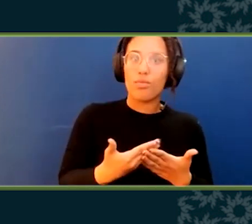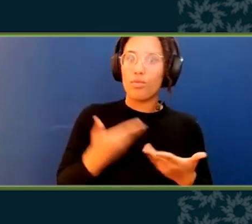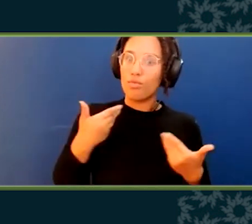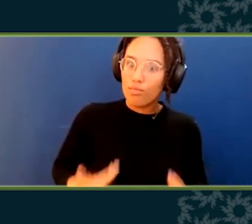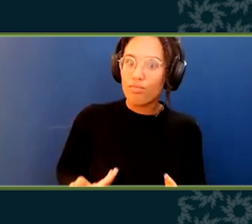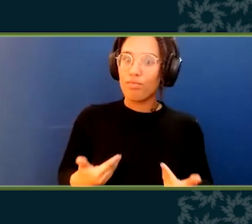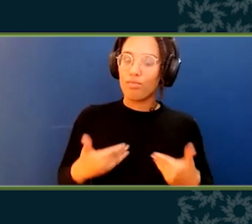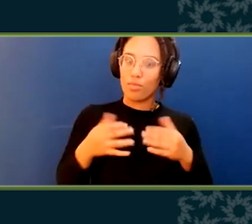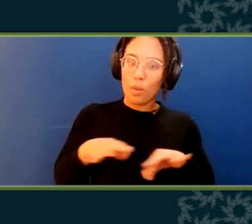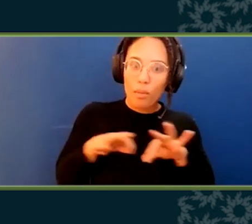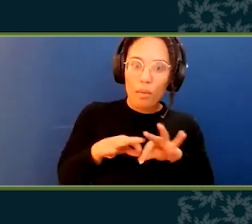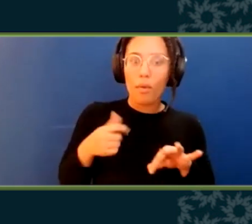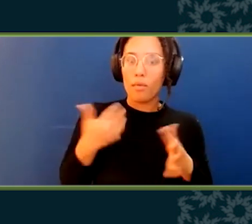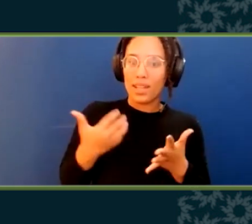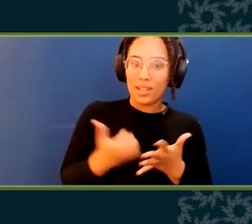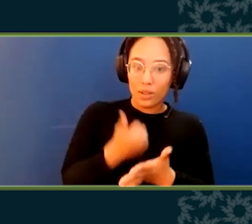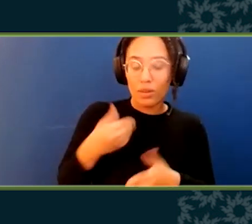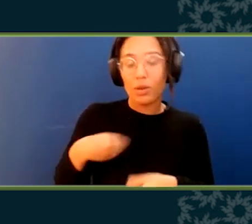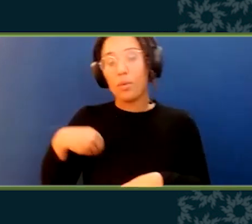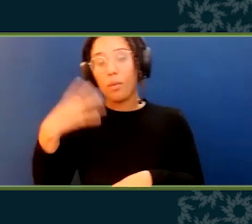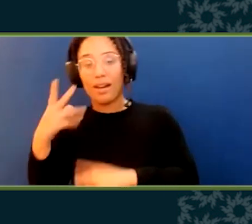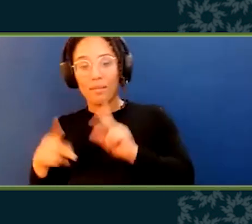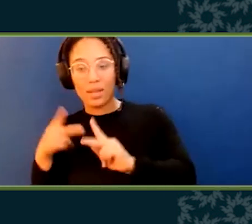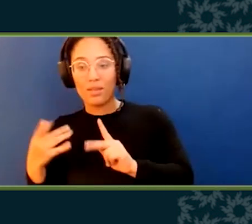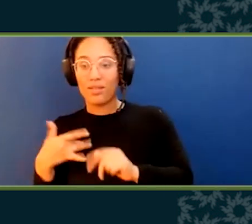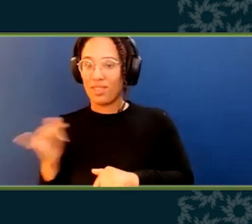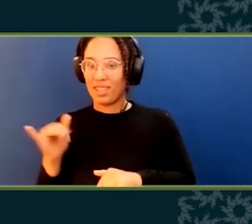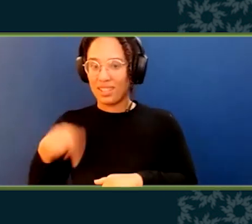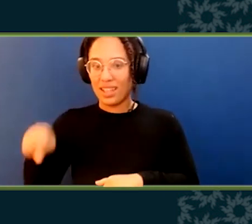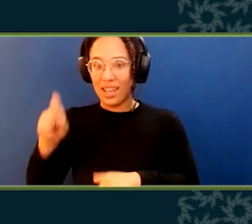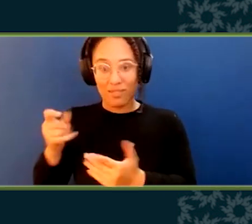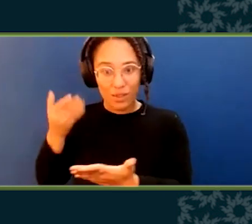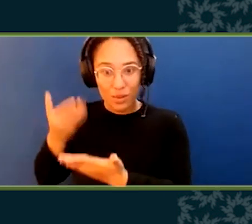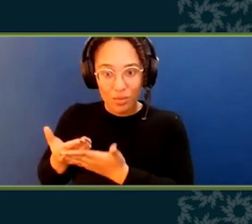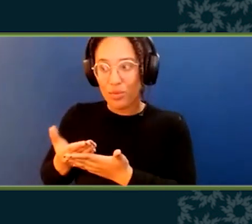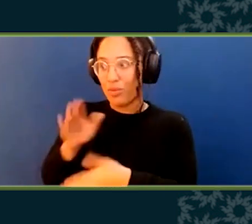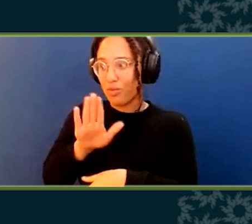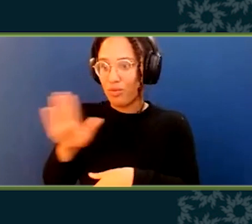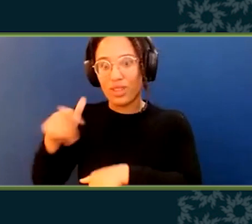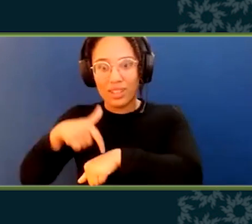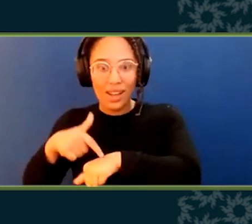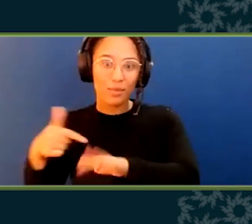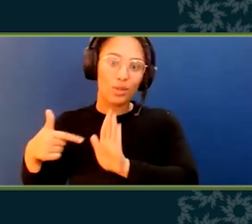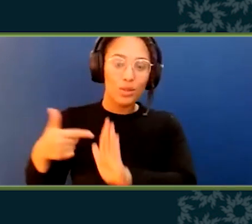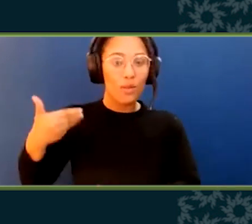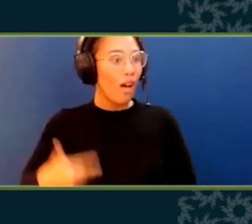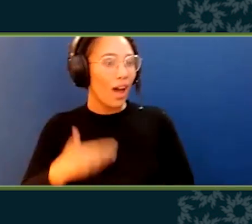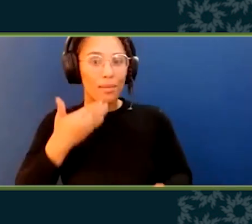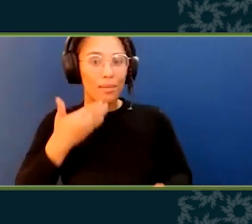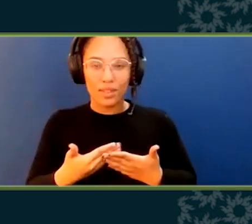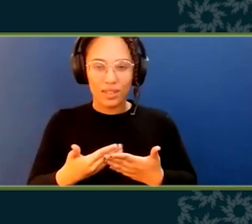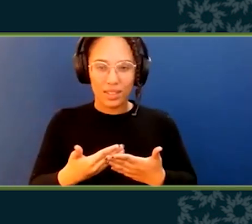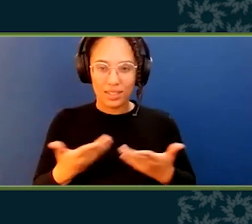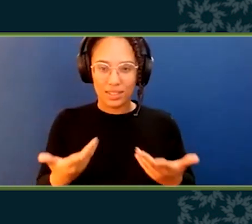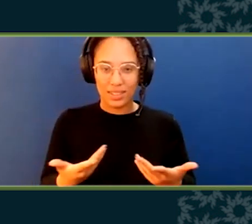good. It's a complete con on for everybody participating in it. And the only way around it is to say, I don't care, and I'm not going to